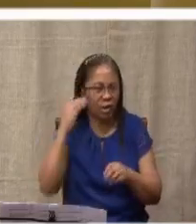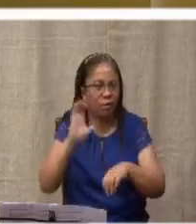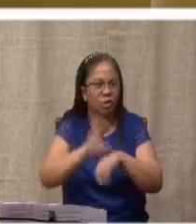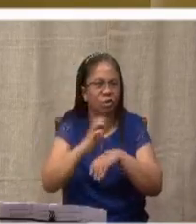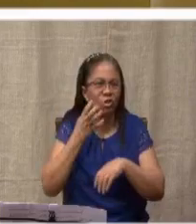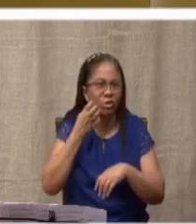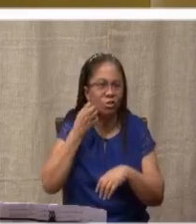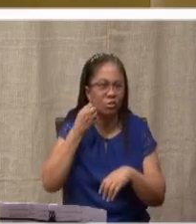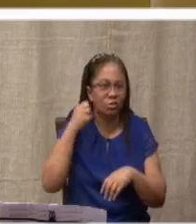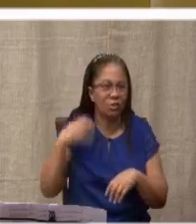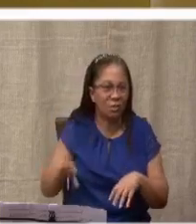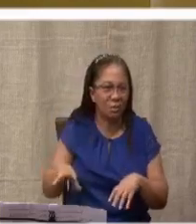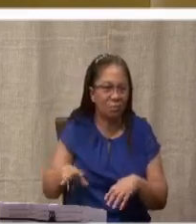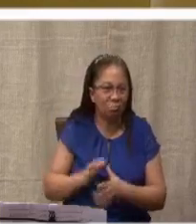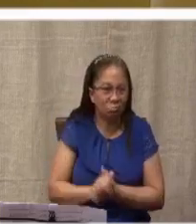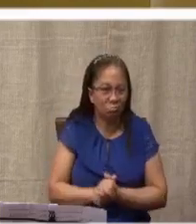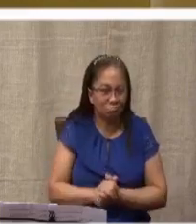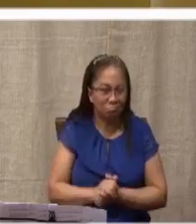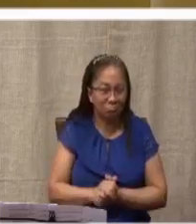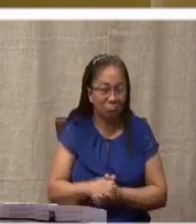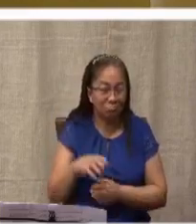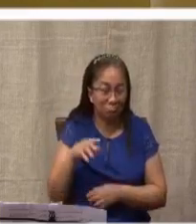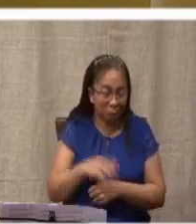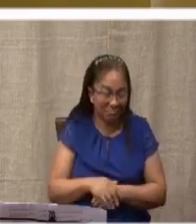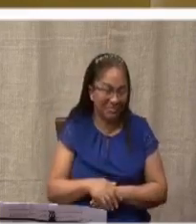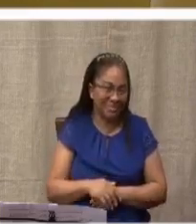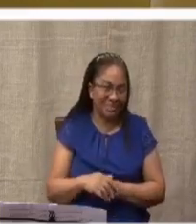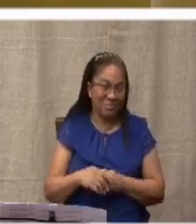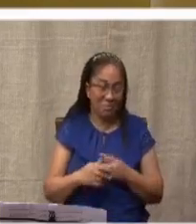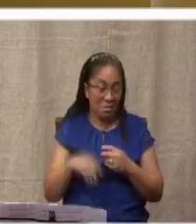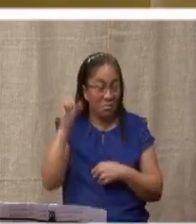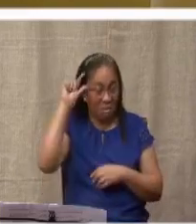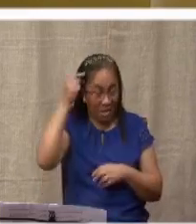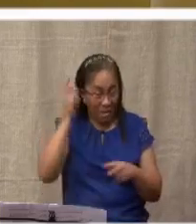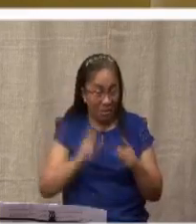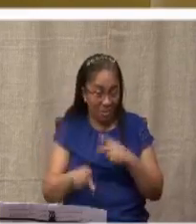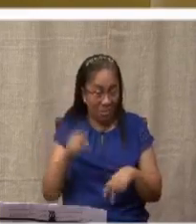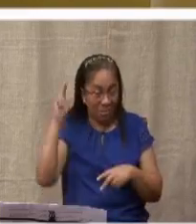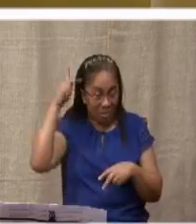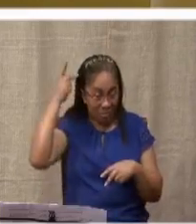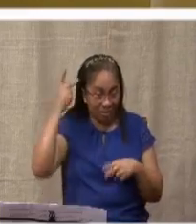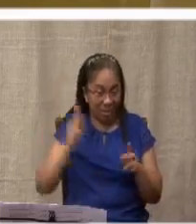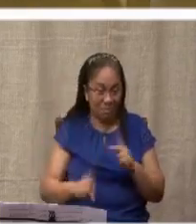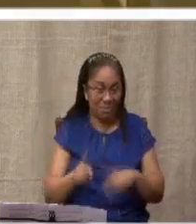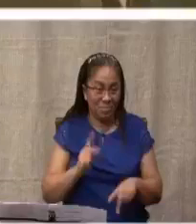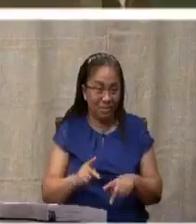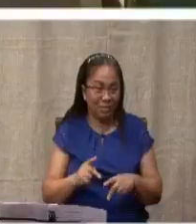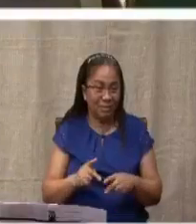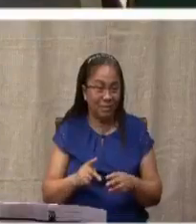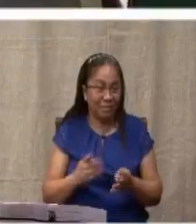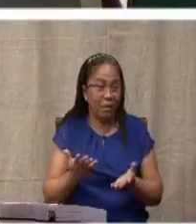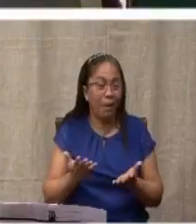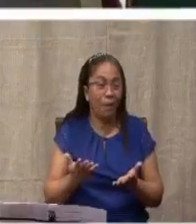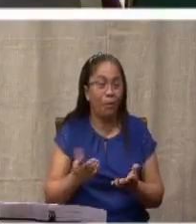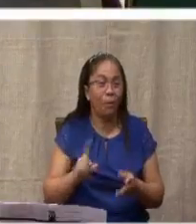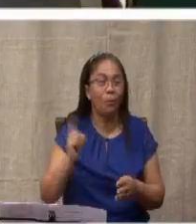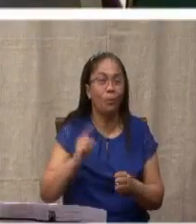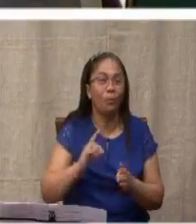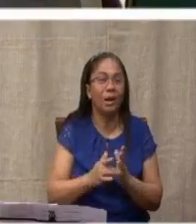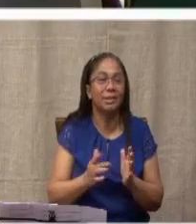yeah yes i'll talk to the politicians and then you know yes that would be politicians in them where is that